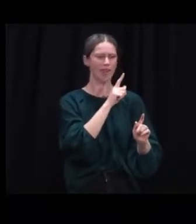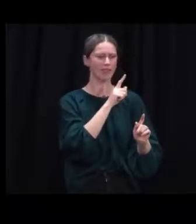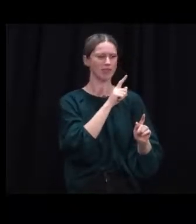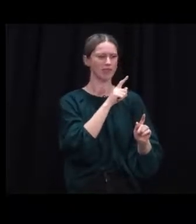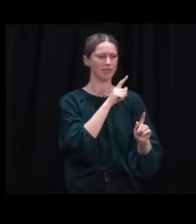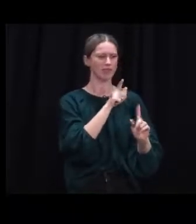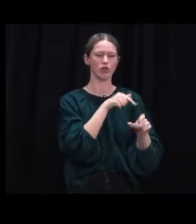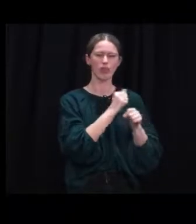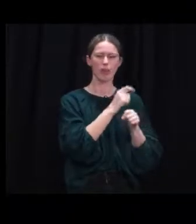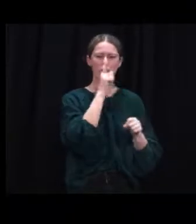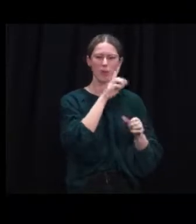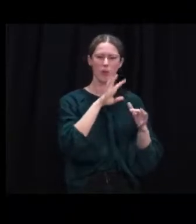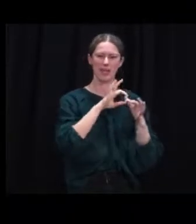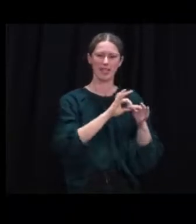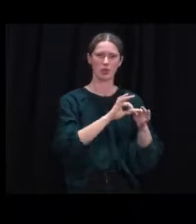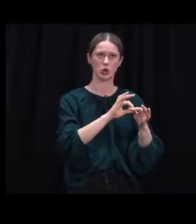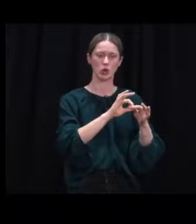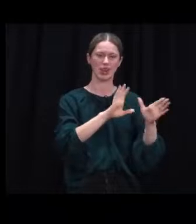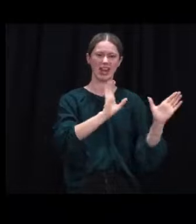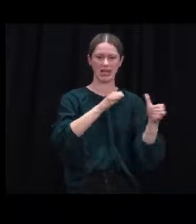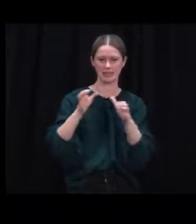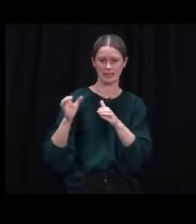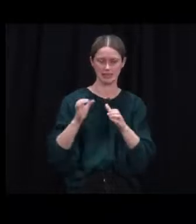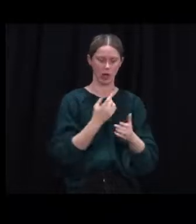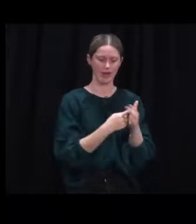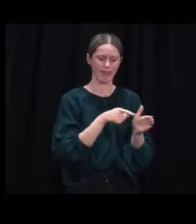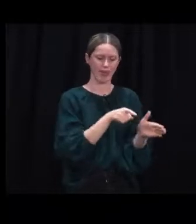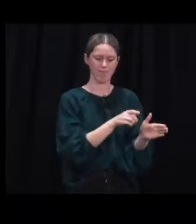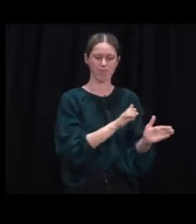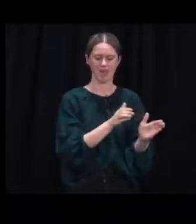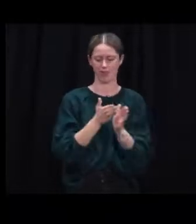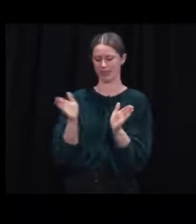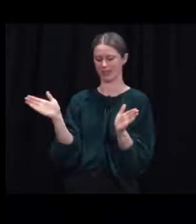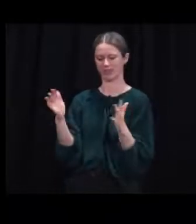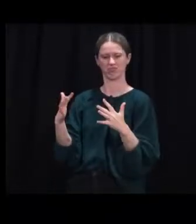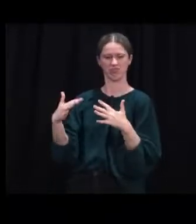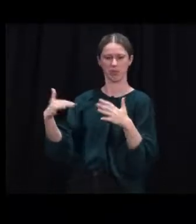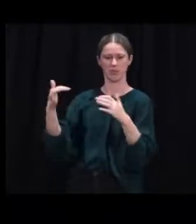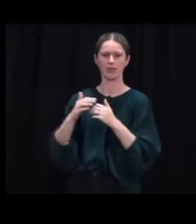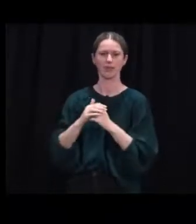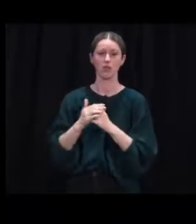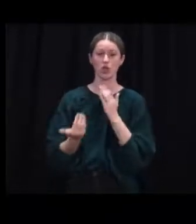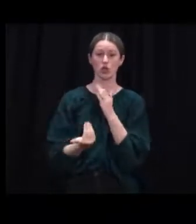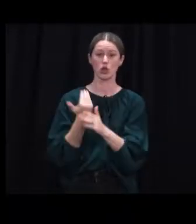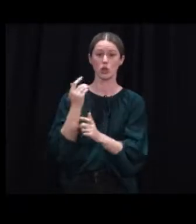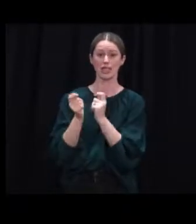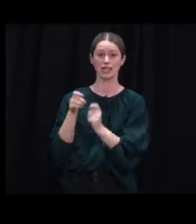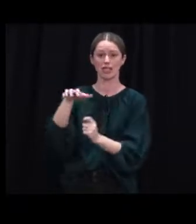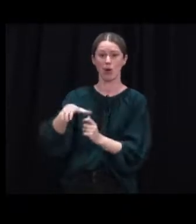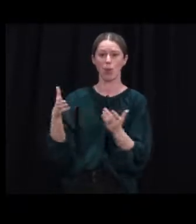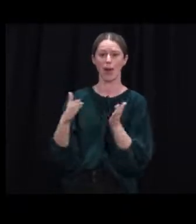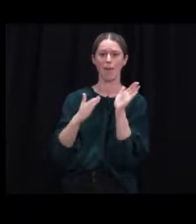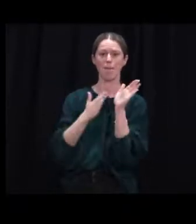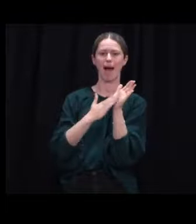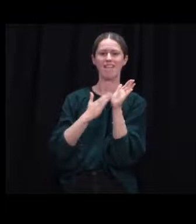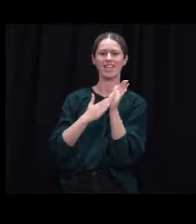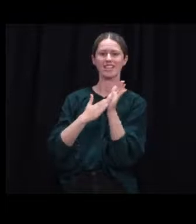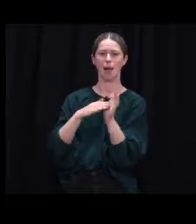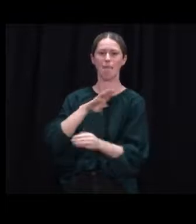of those are restricted ones, and they are designed to specifically prioritise and test people involved in some of our